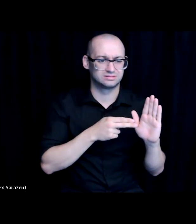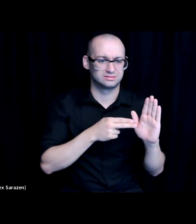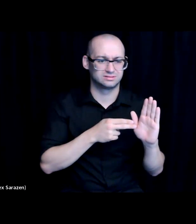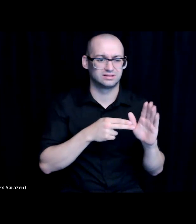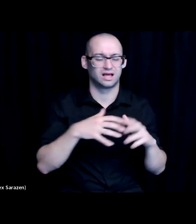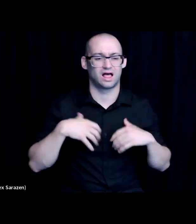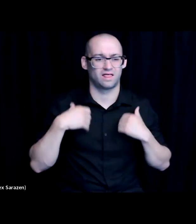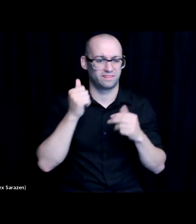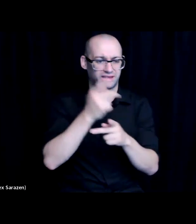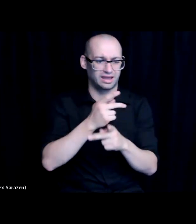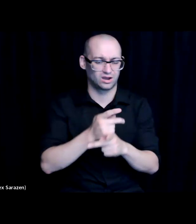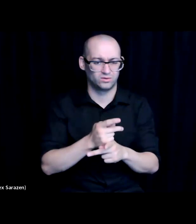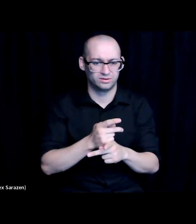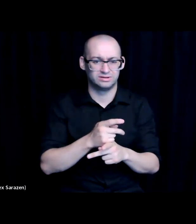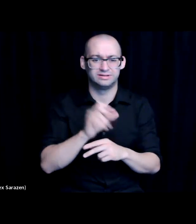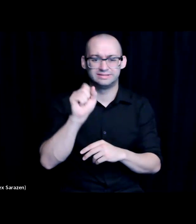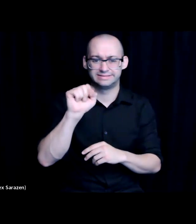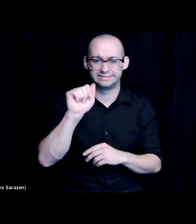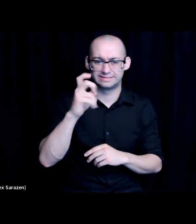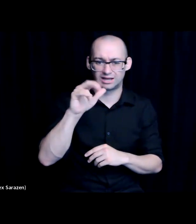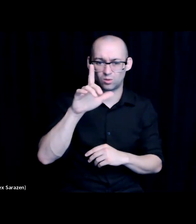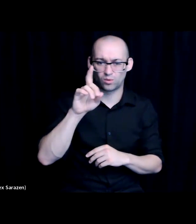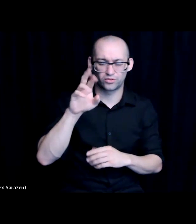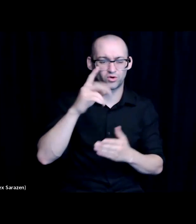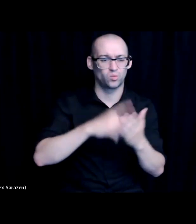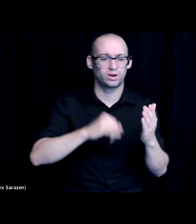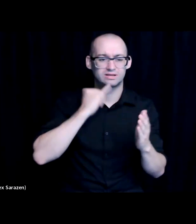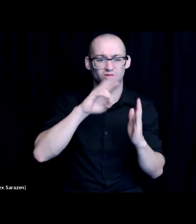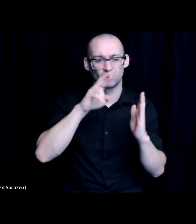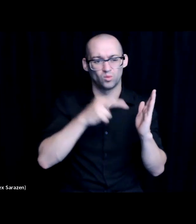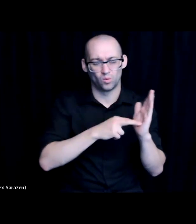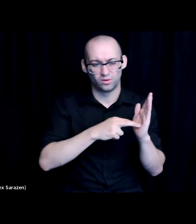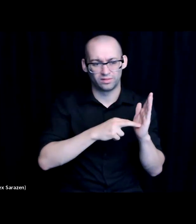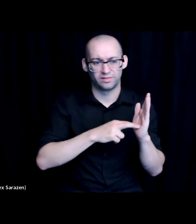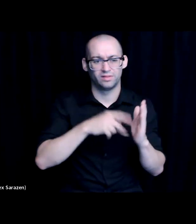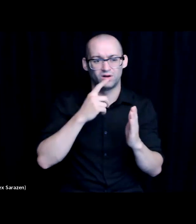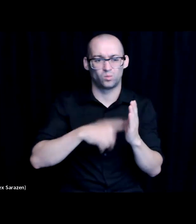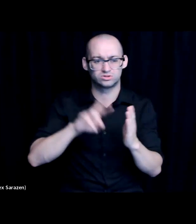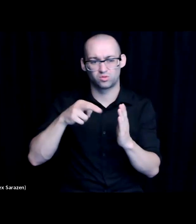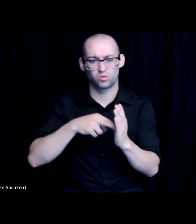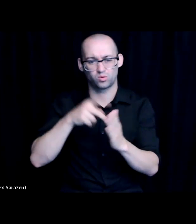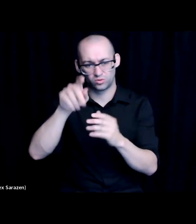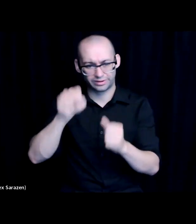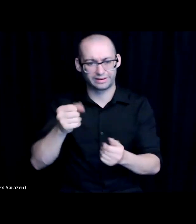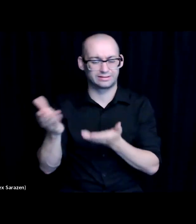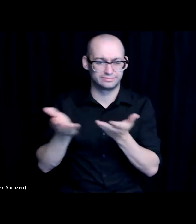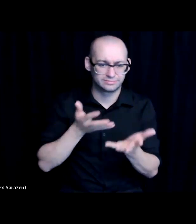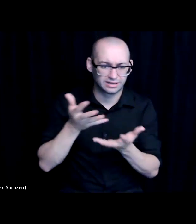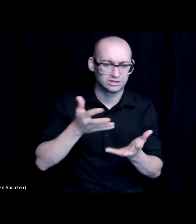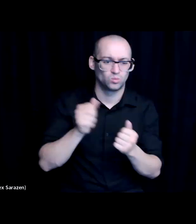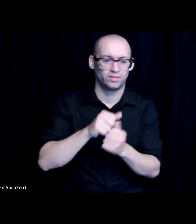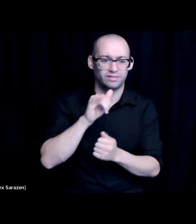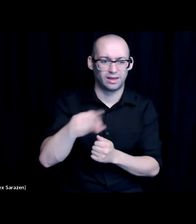healthcare stakeholders and what are the different roles and descriptions of those roles and ways to engage in those roles for having a